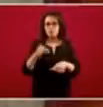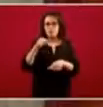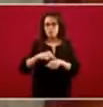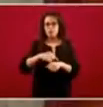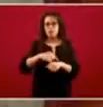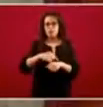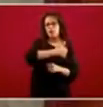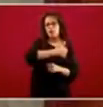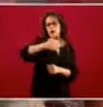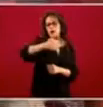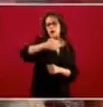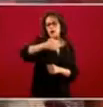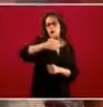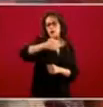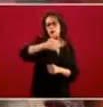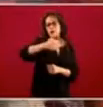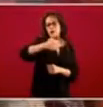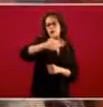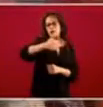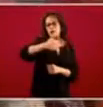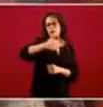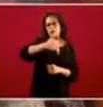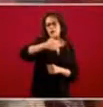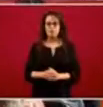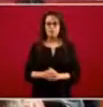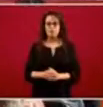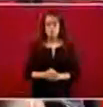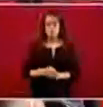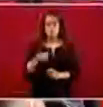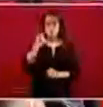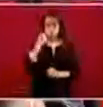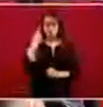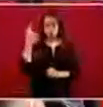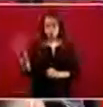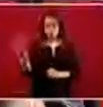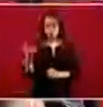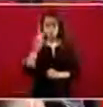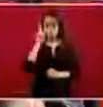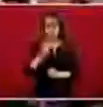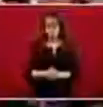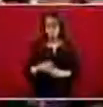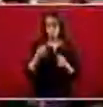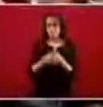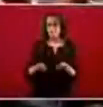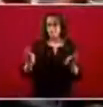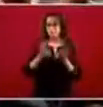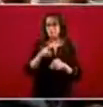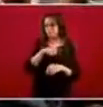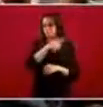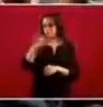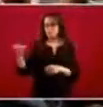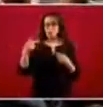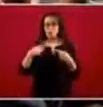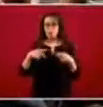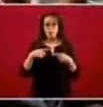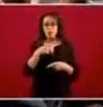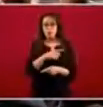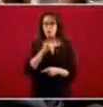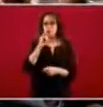So this via telephone assistant has the purpose of redirecting the patients